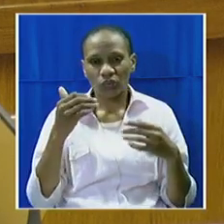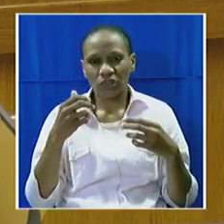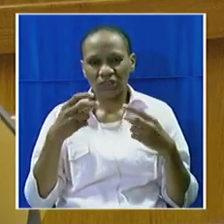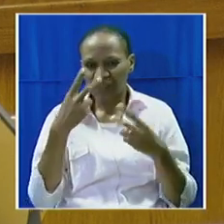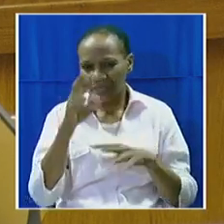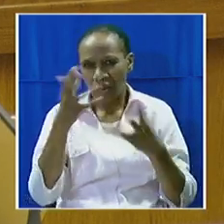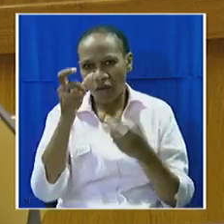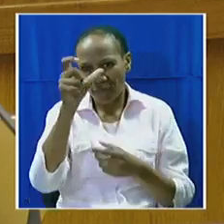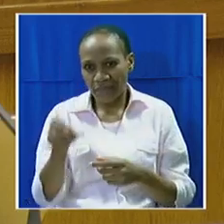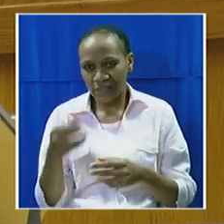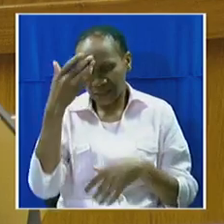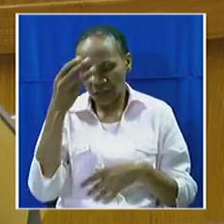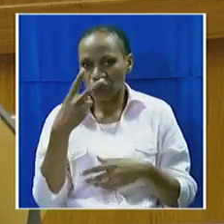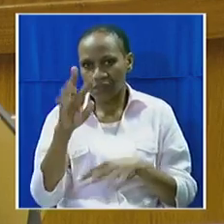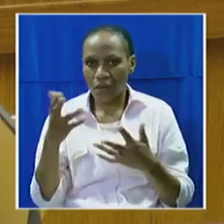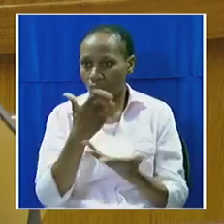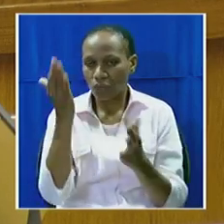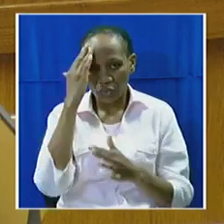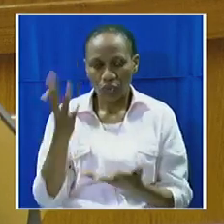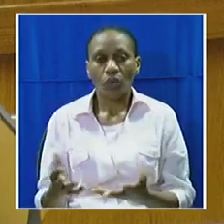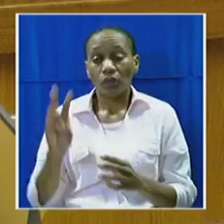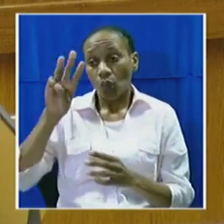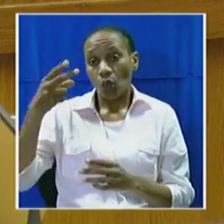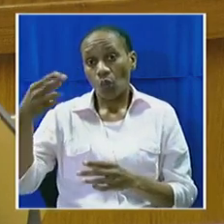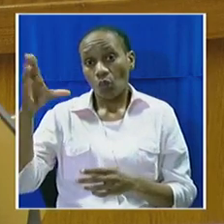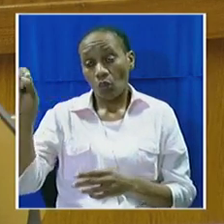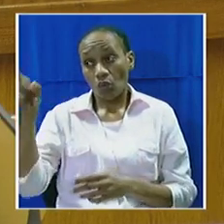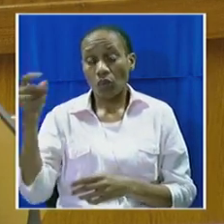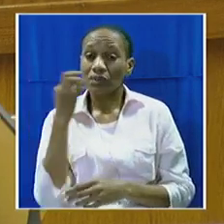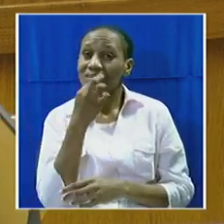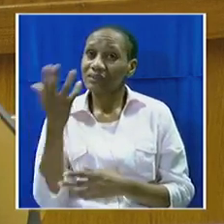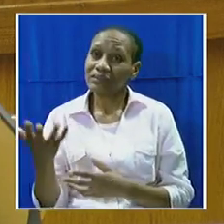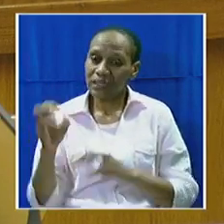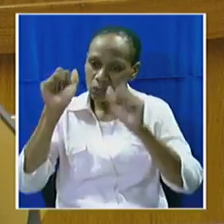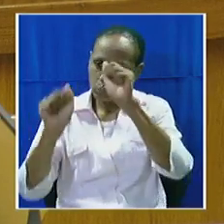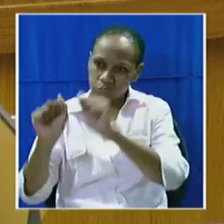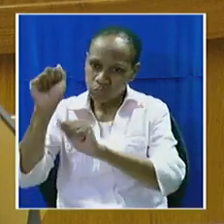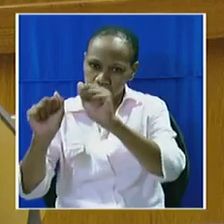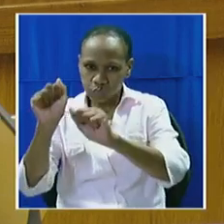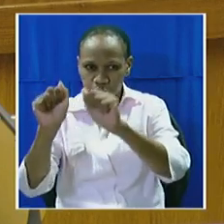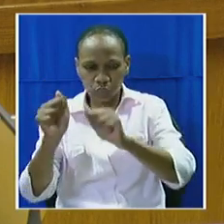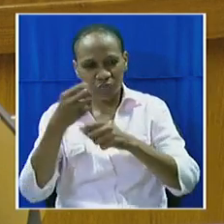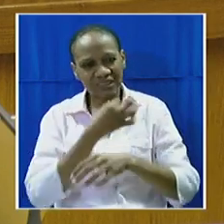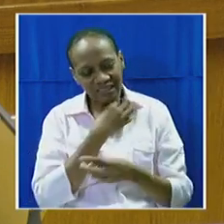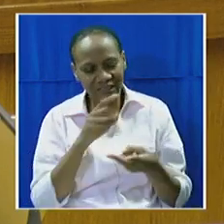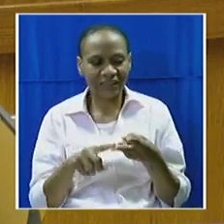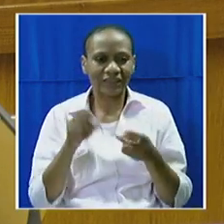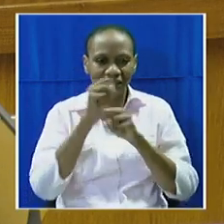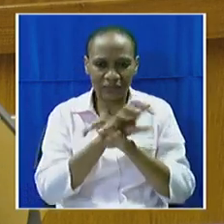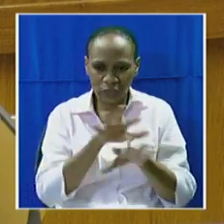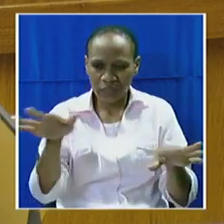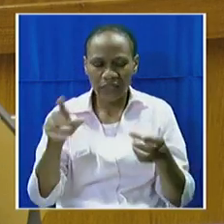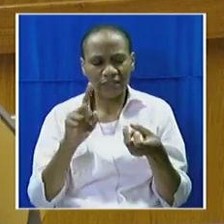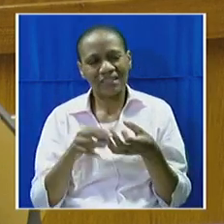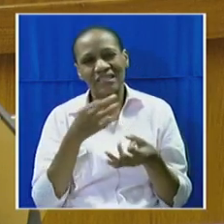far. World Health Organization has raised its assessment of the risk and spread and also the